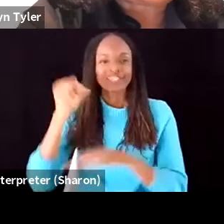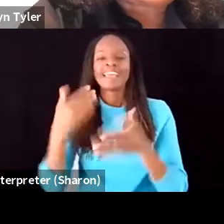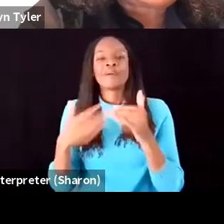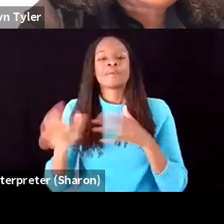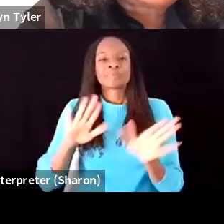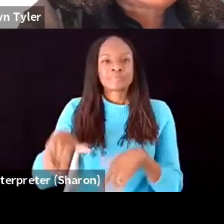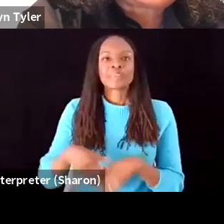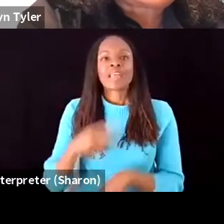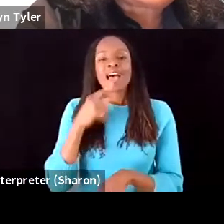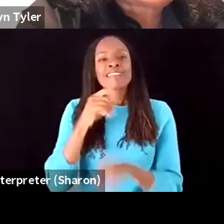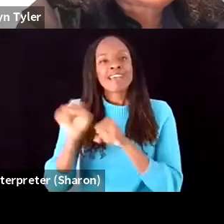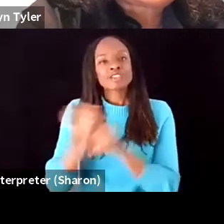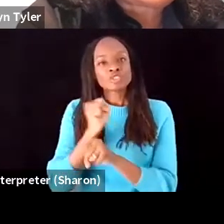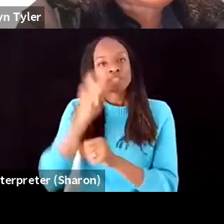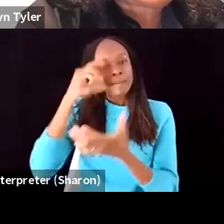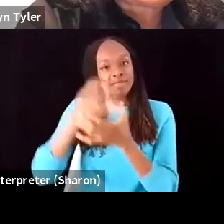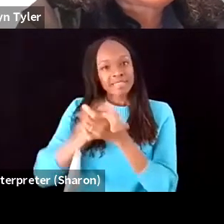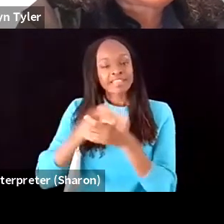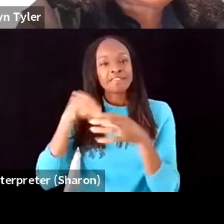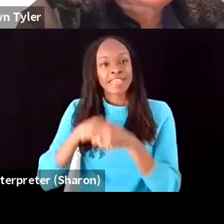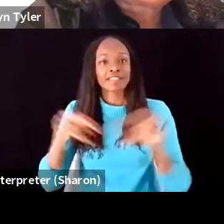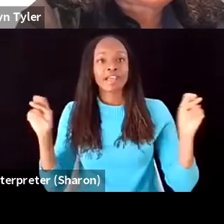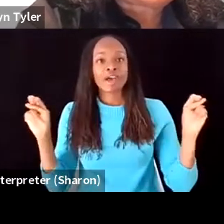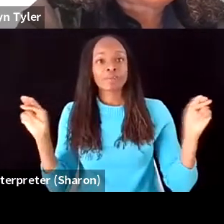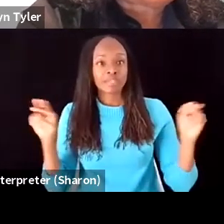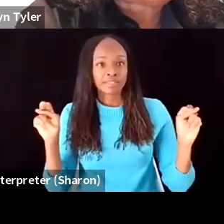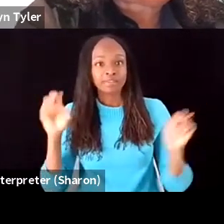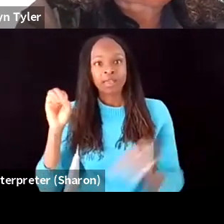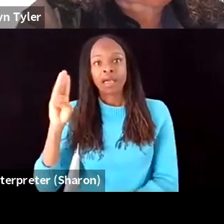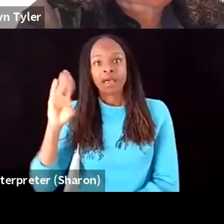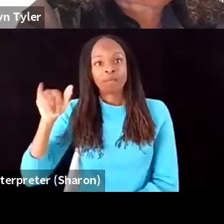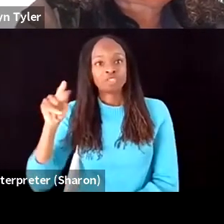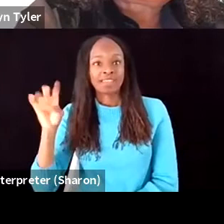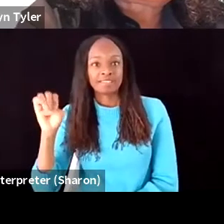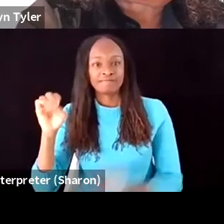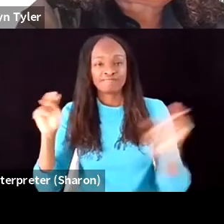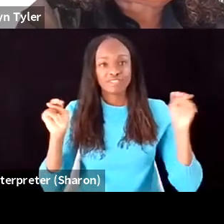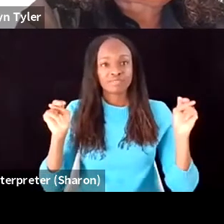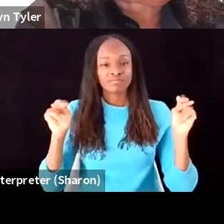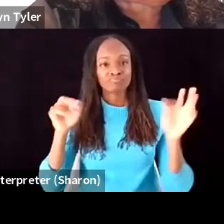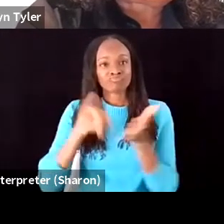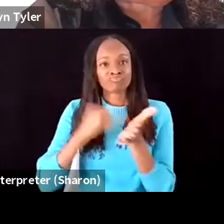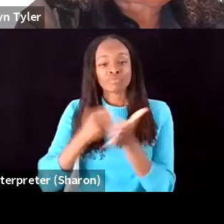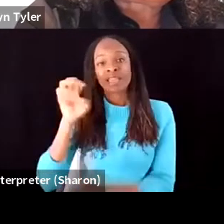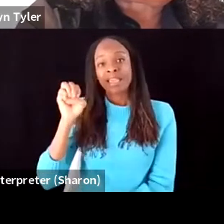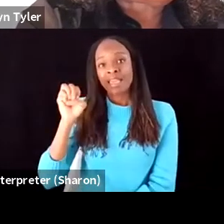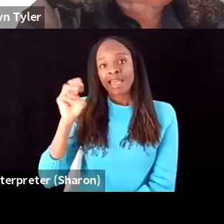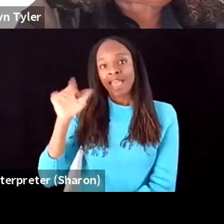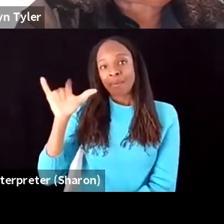so I do believe in objective journalism, and Emily is right.